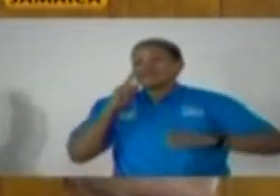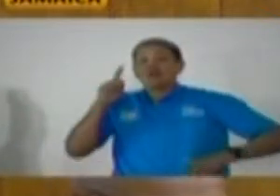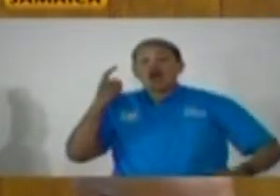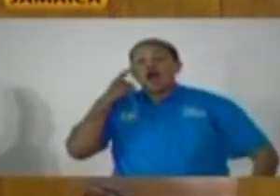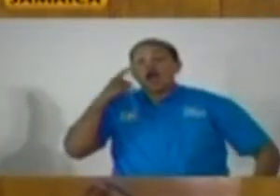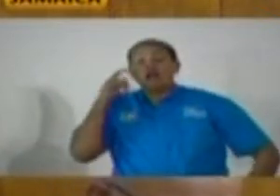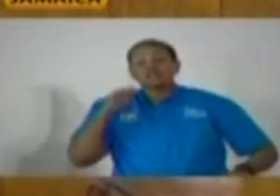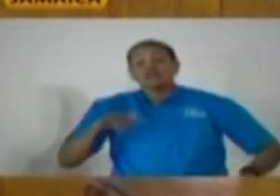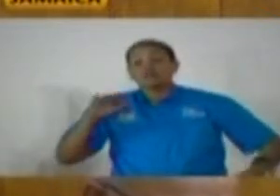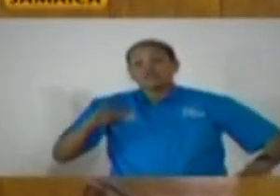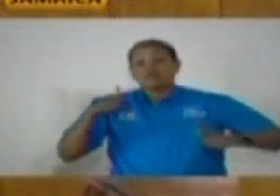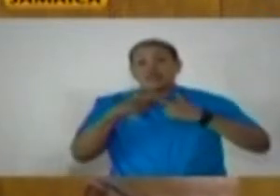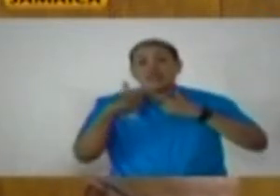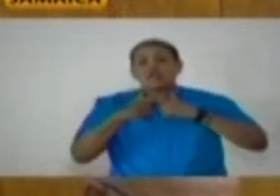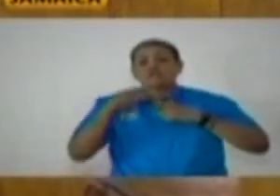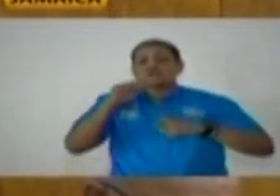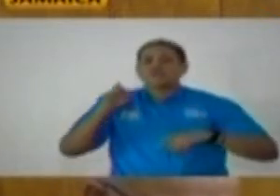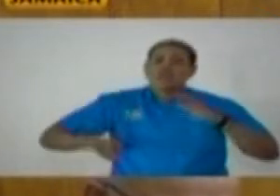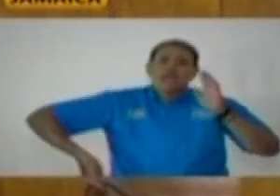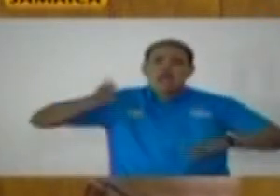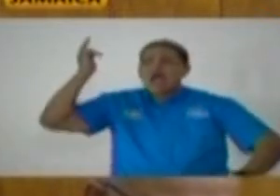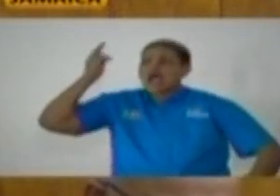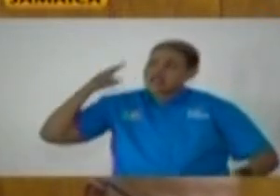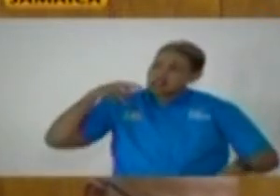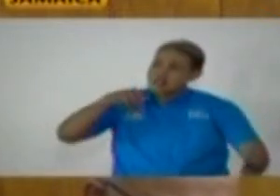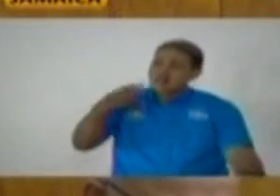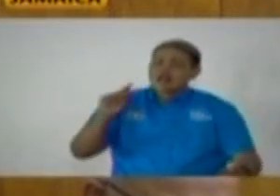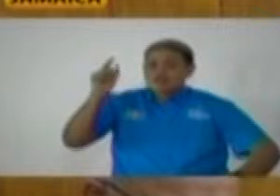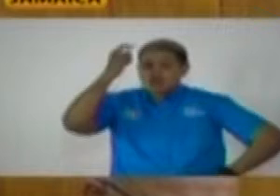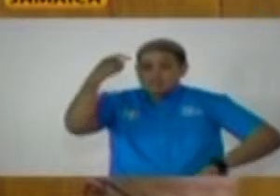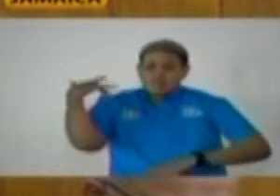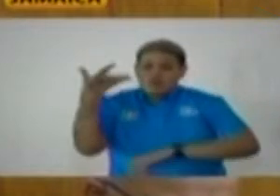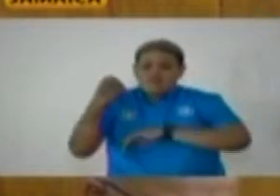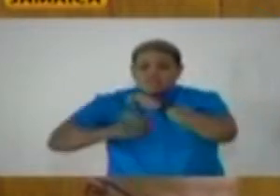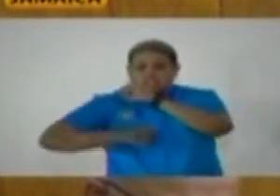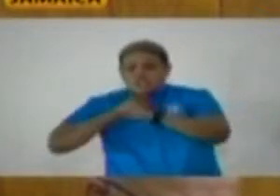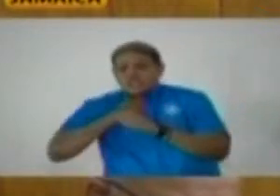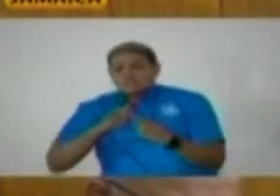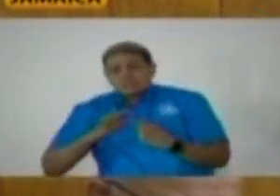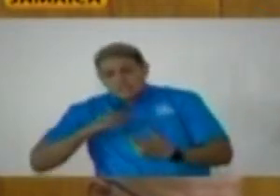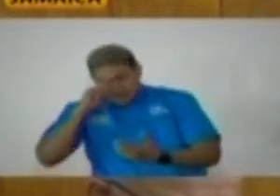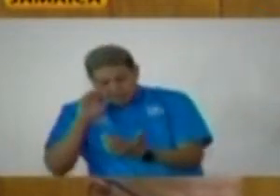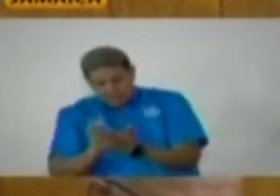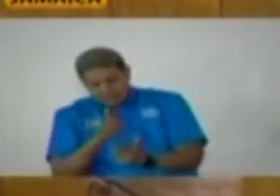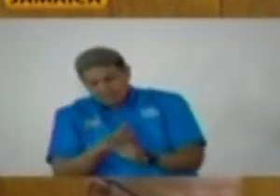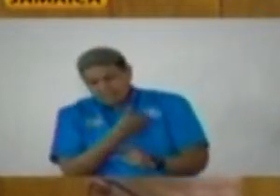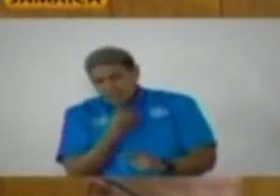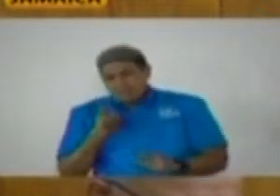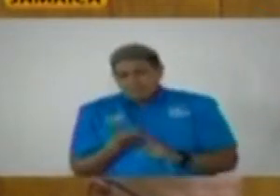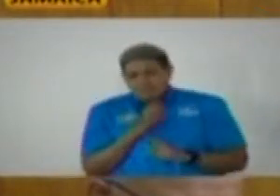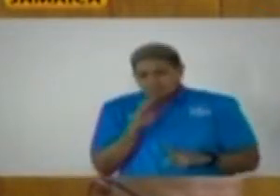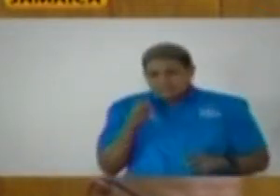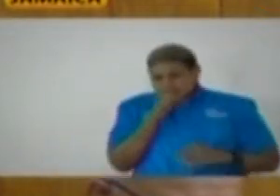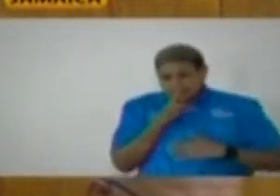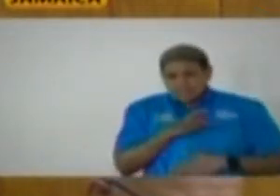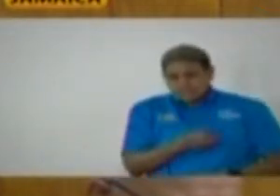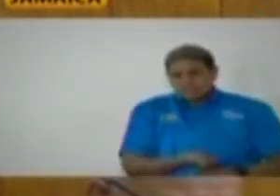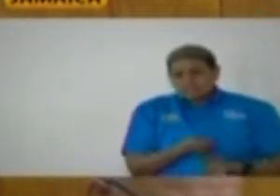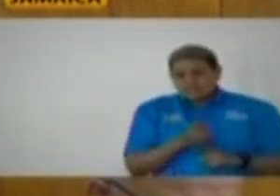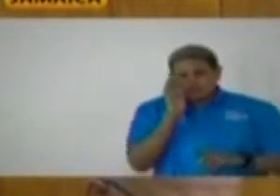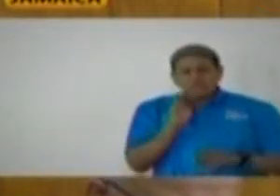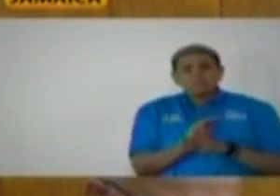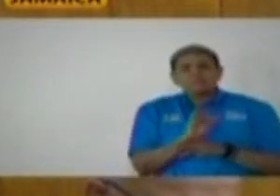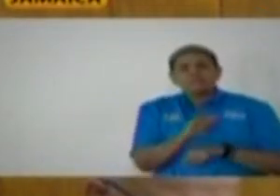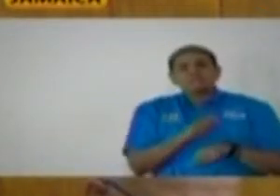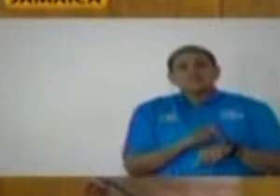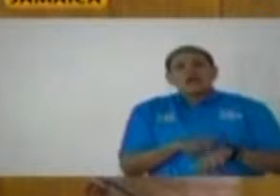prevailing electricity rates. Governments over the years, and I believe the member from East Kingston would have been the minister at the